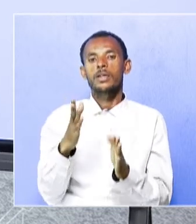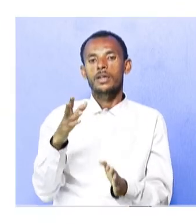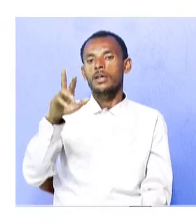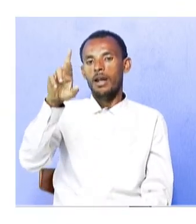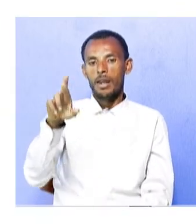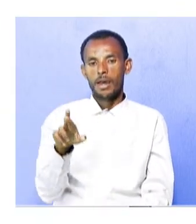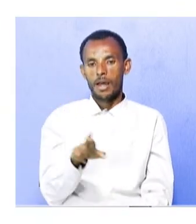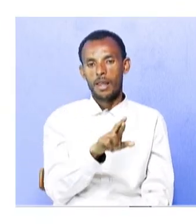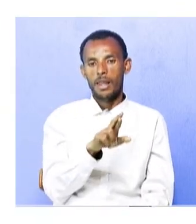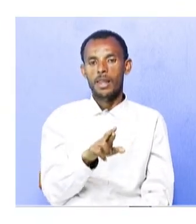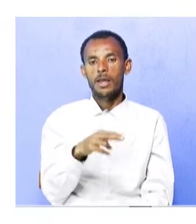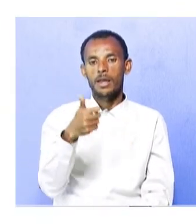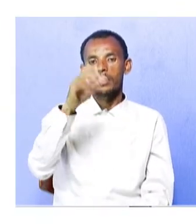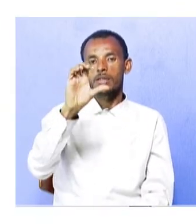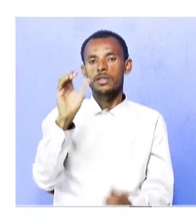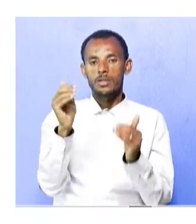AC becomes